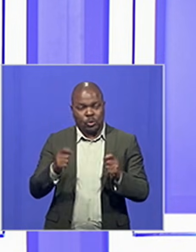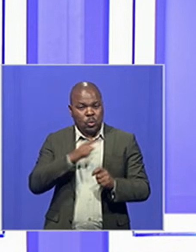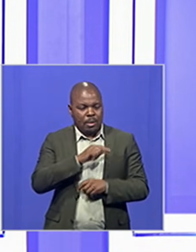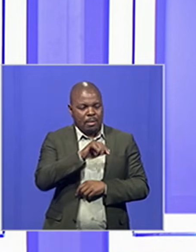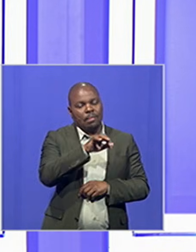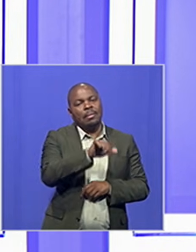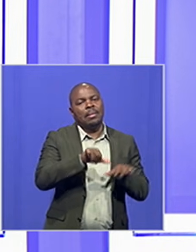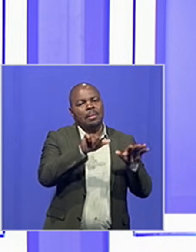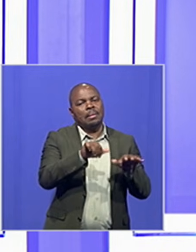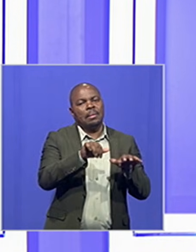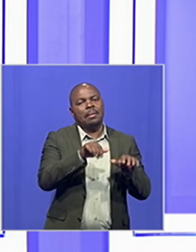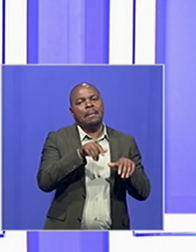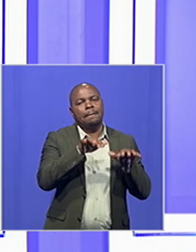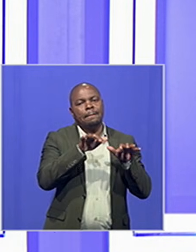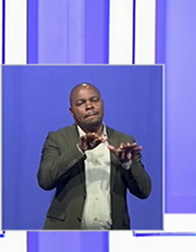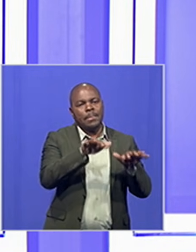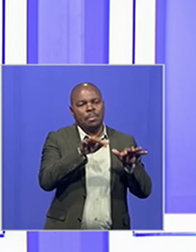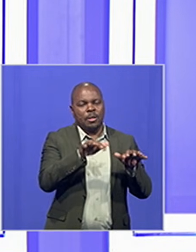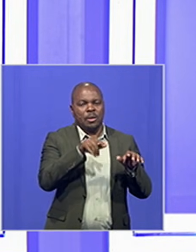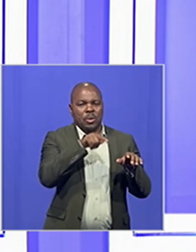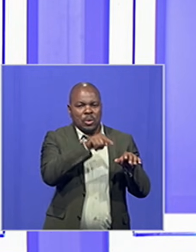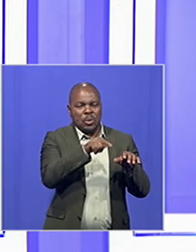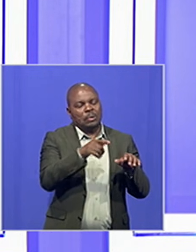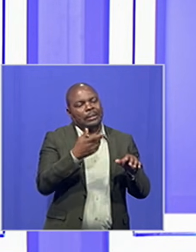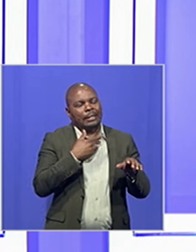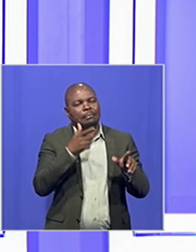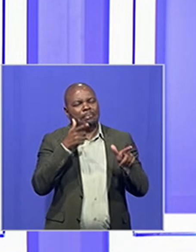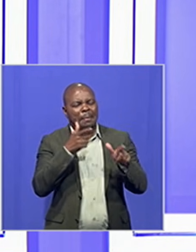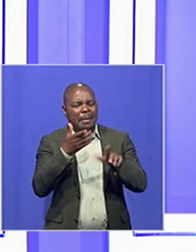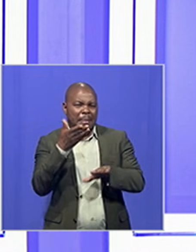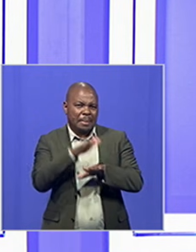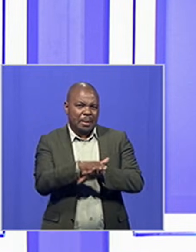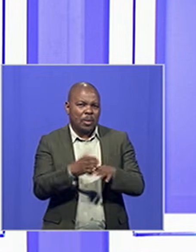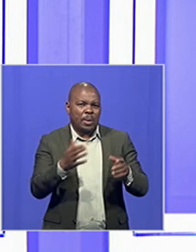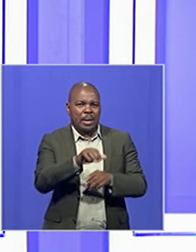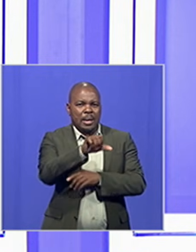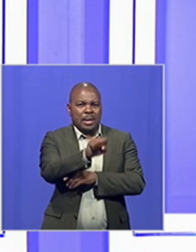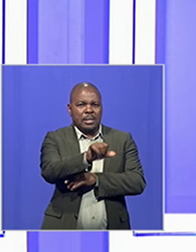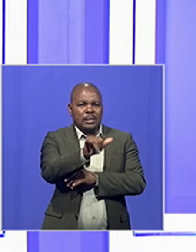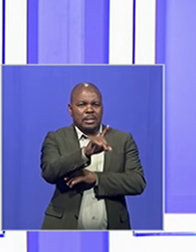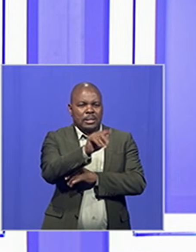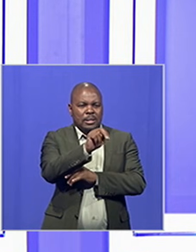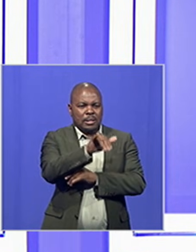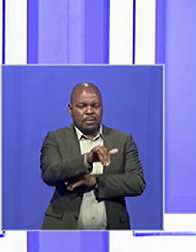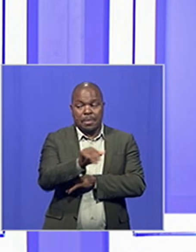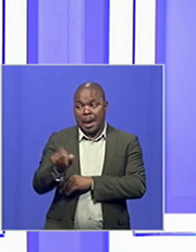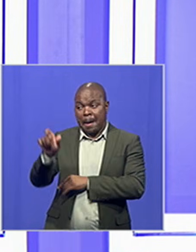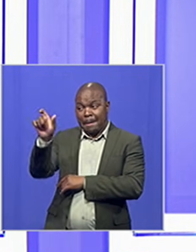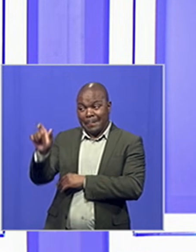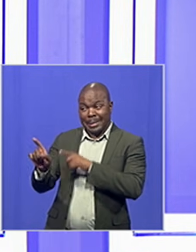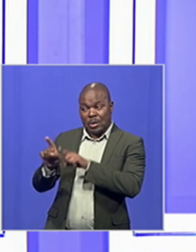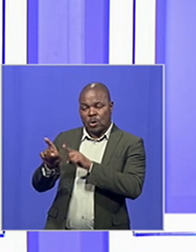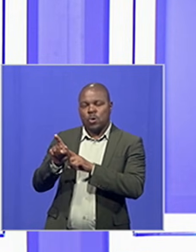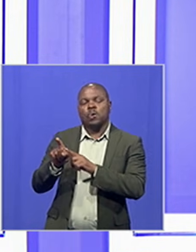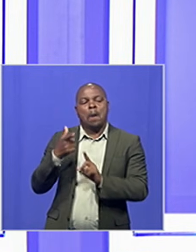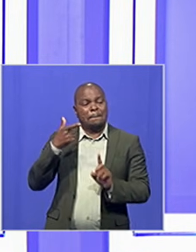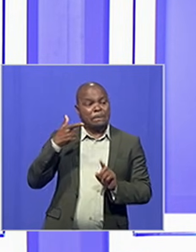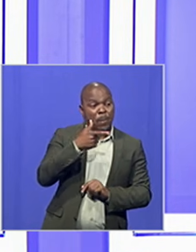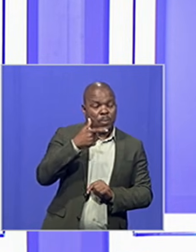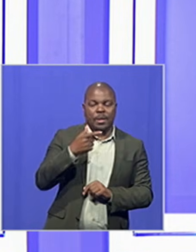mo thuntsong ya mogošo ka kwa Sydney kwa Bondi Beach. Yo mongwe wa bao go begwang e le ratlhobolo ke monna wa dingwaga